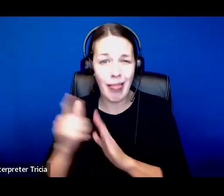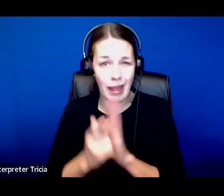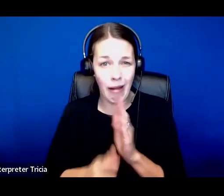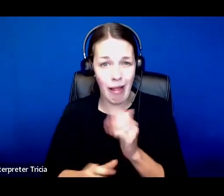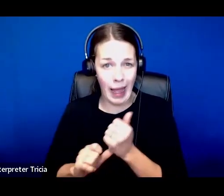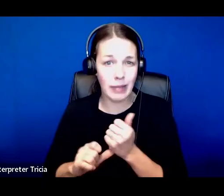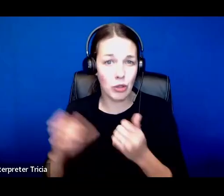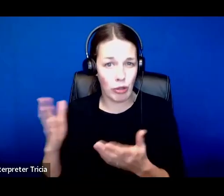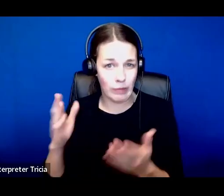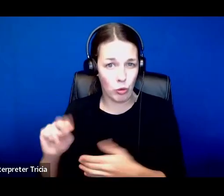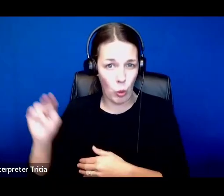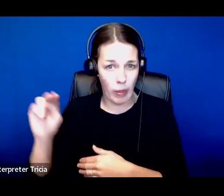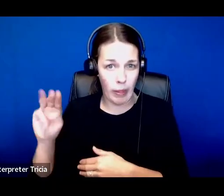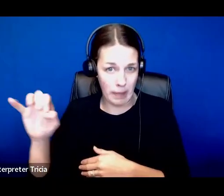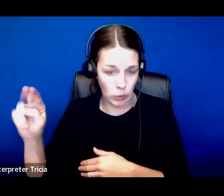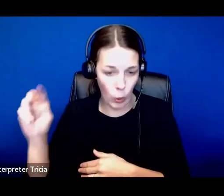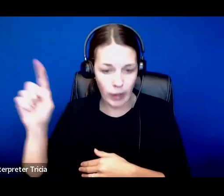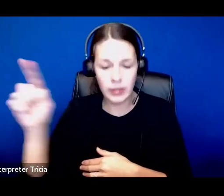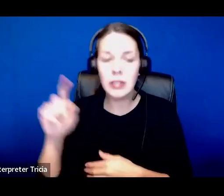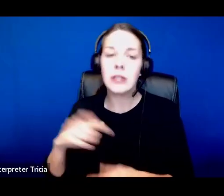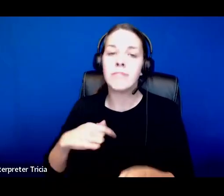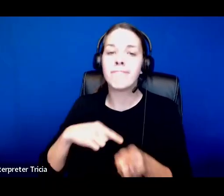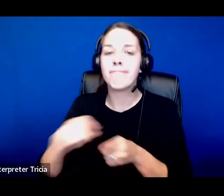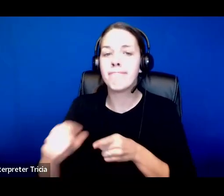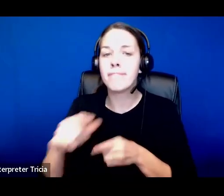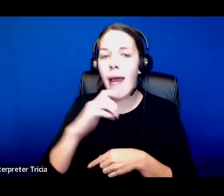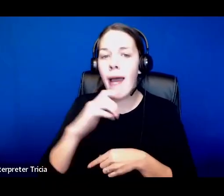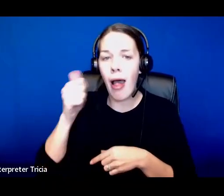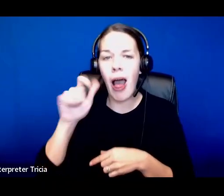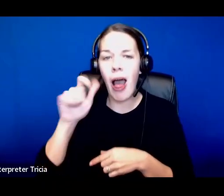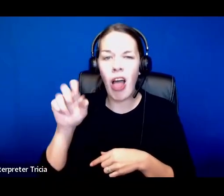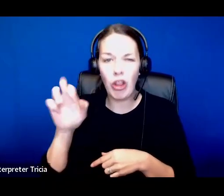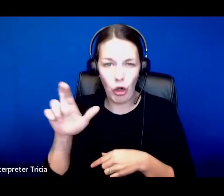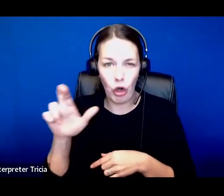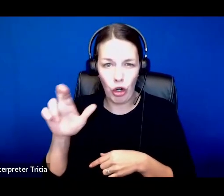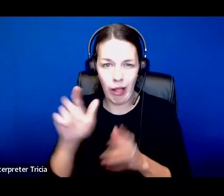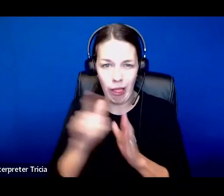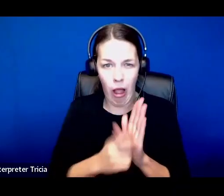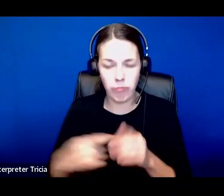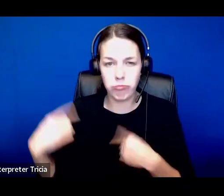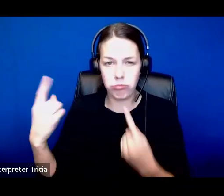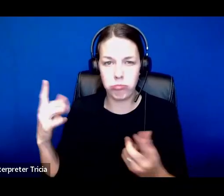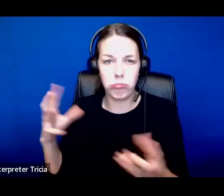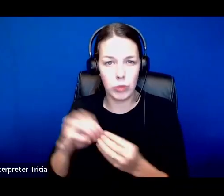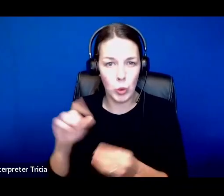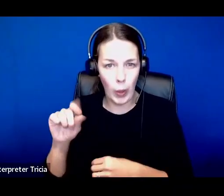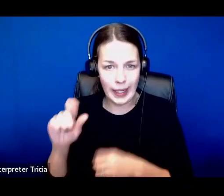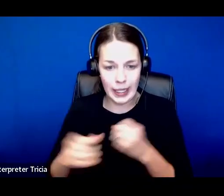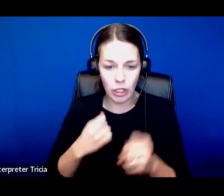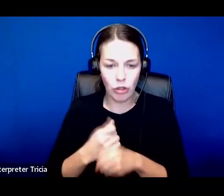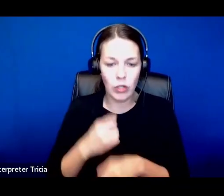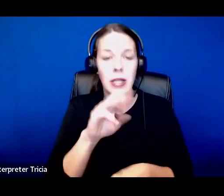And she specializes in elder law and has for 20 plus years. She graduated from Mitchell Hamlin